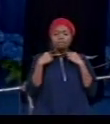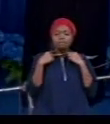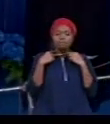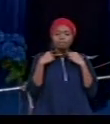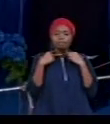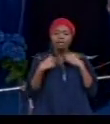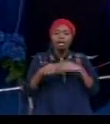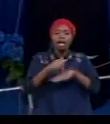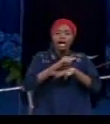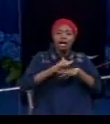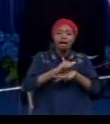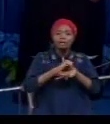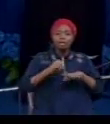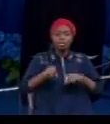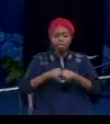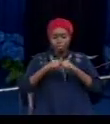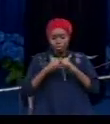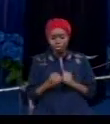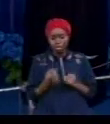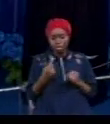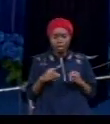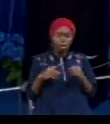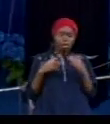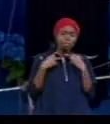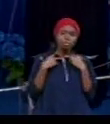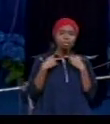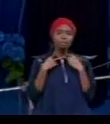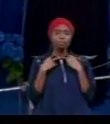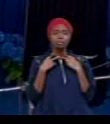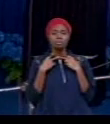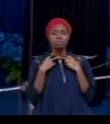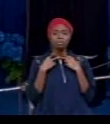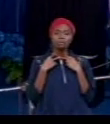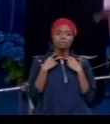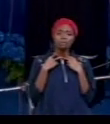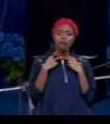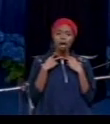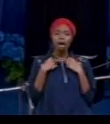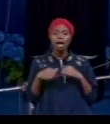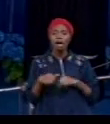the yoke. Hallelujah. Anointing breaks the